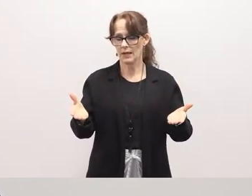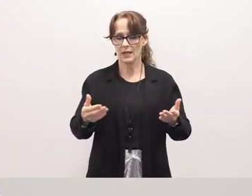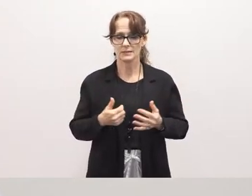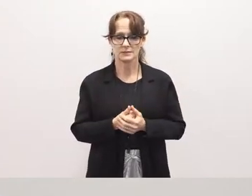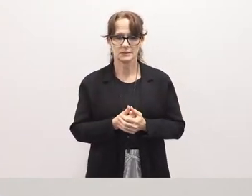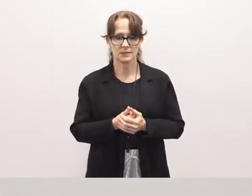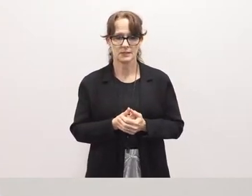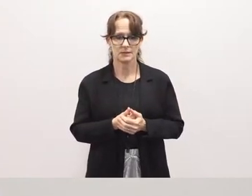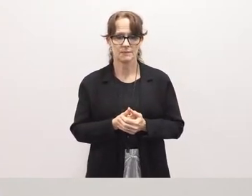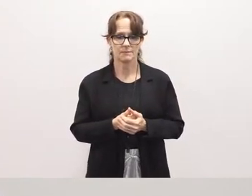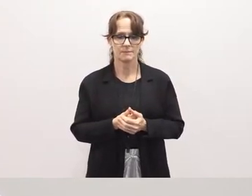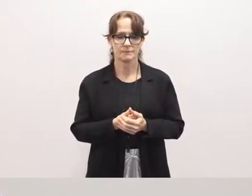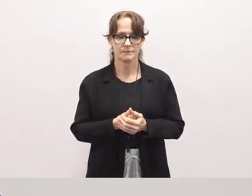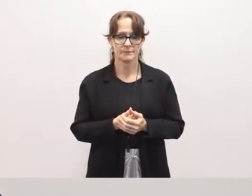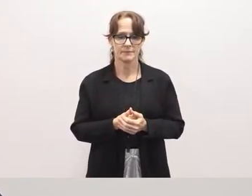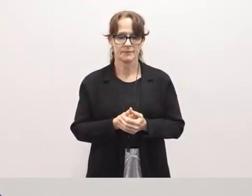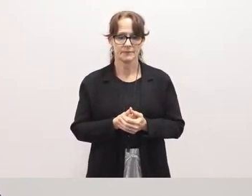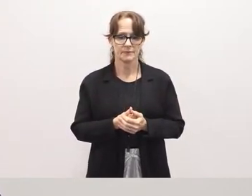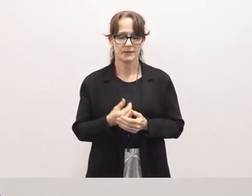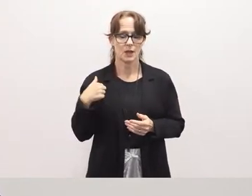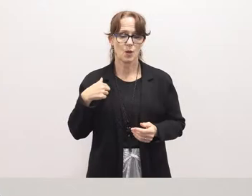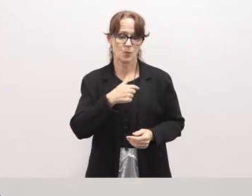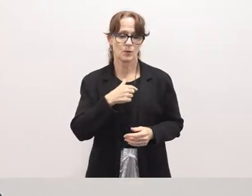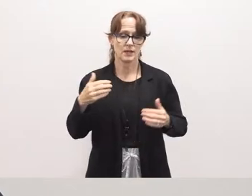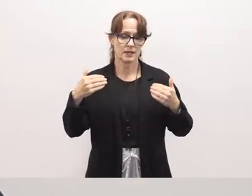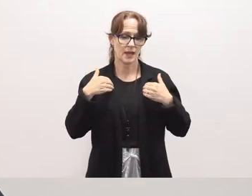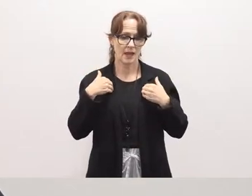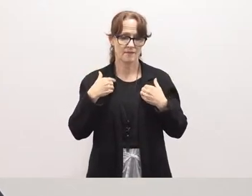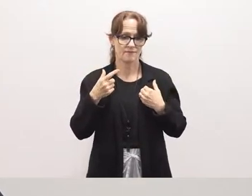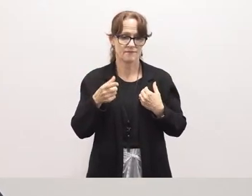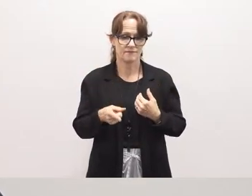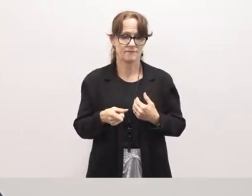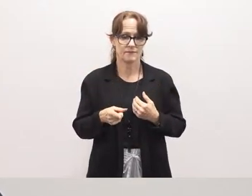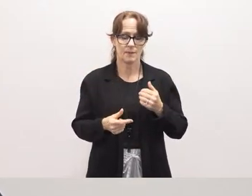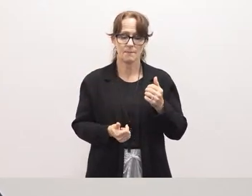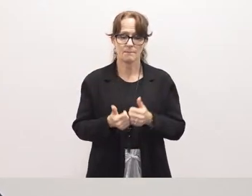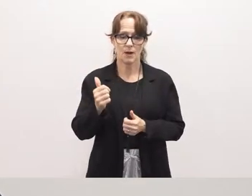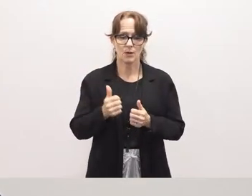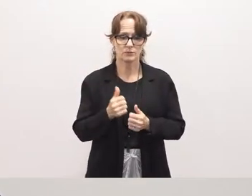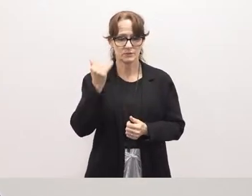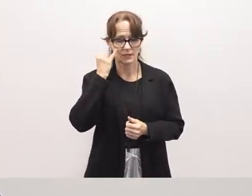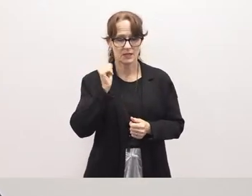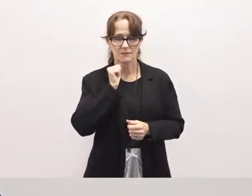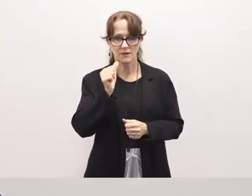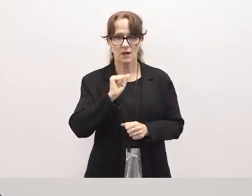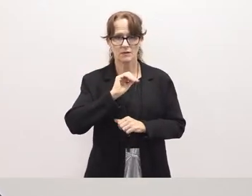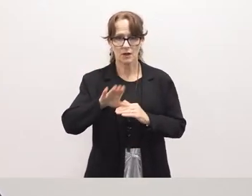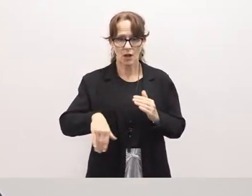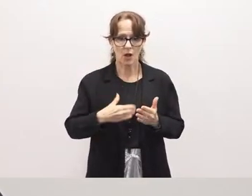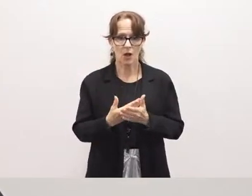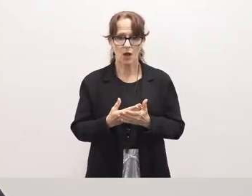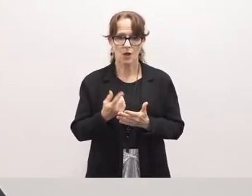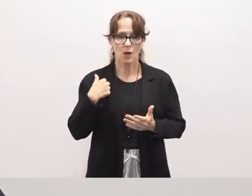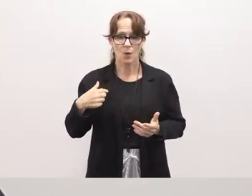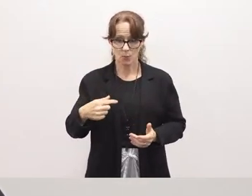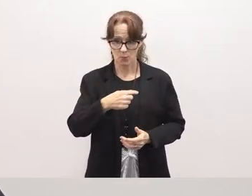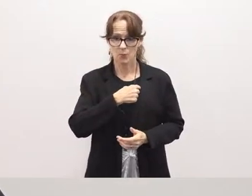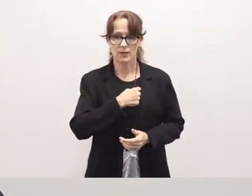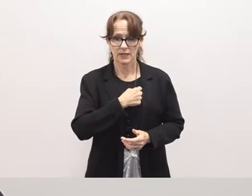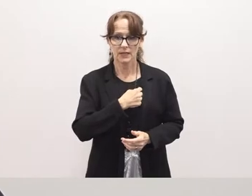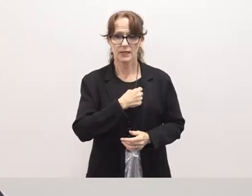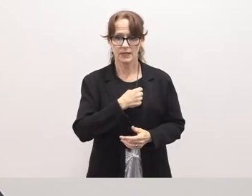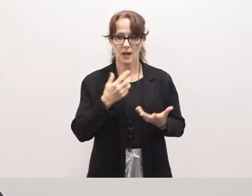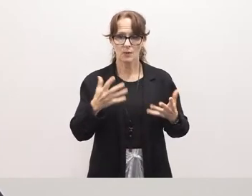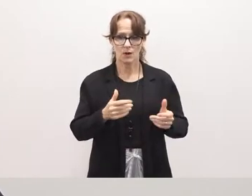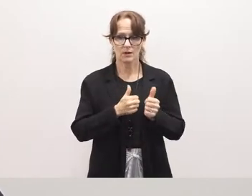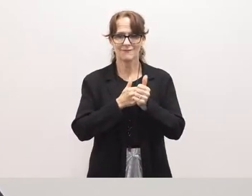So that's what we have. And you can see in most, if not all, the recommendations, we are, in fact,